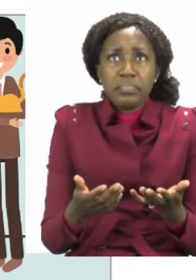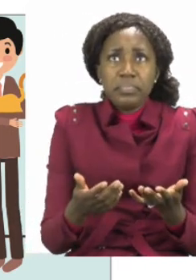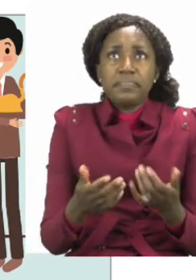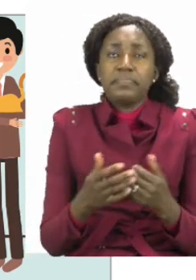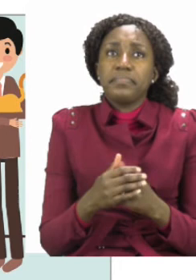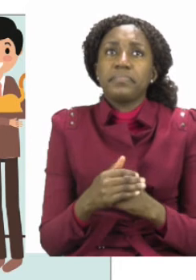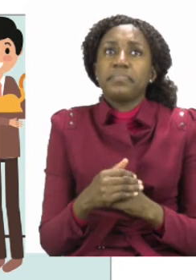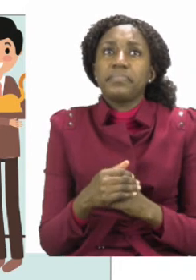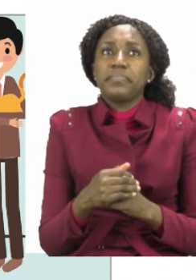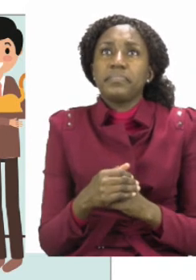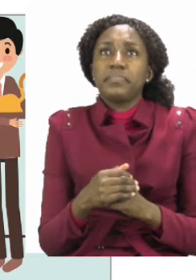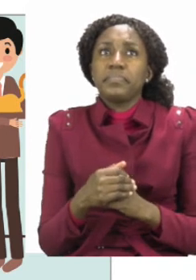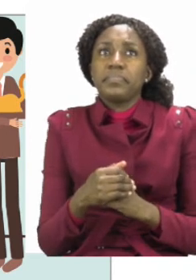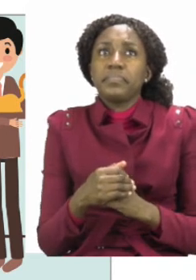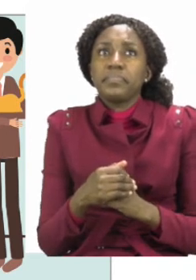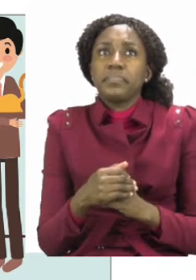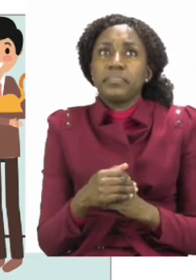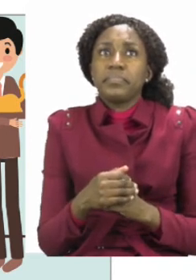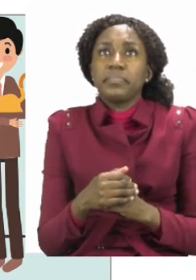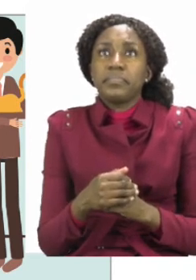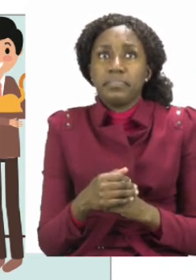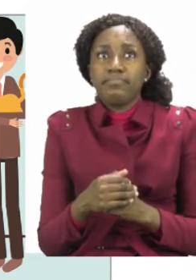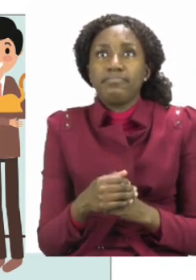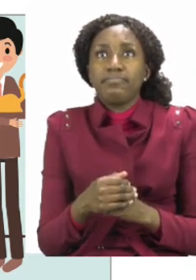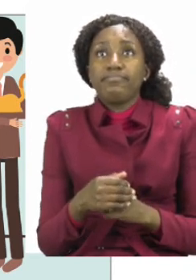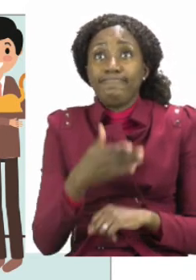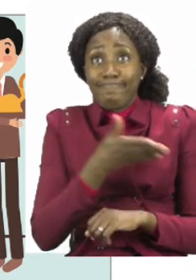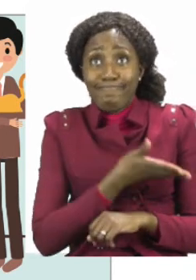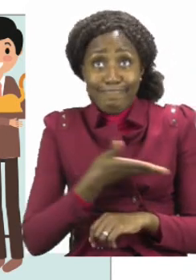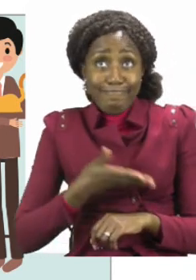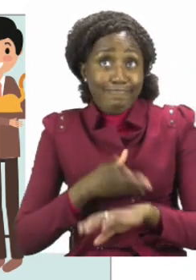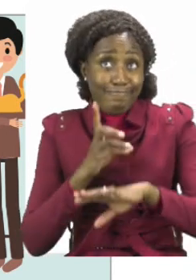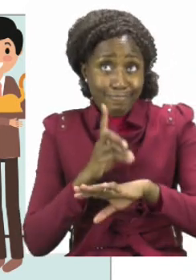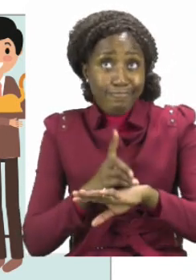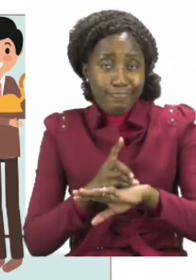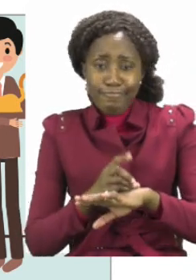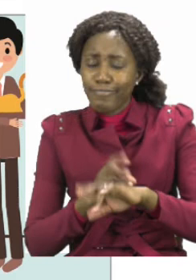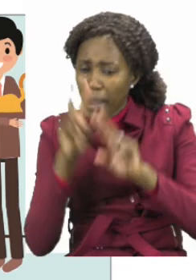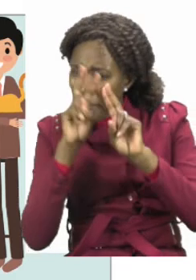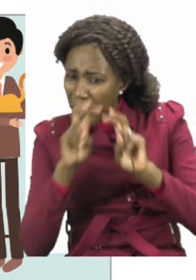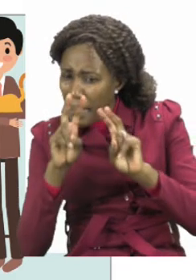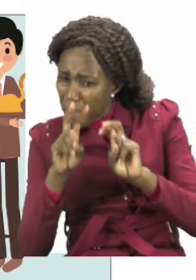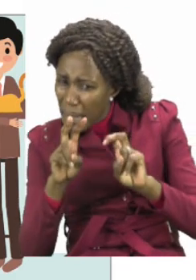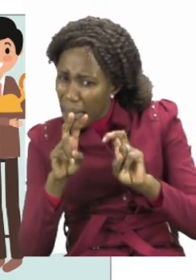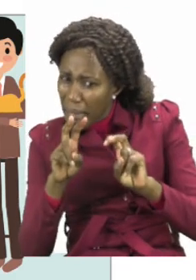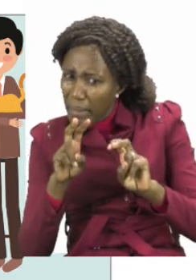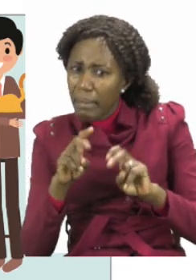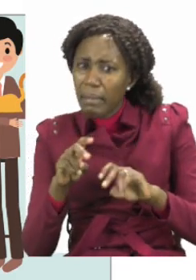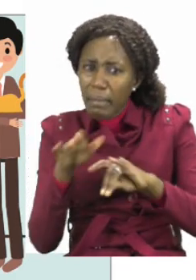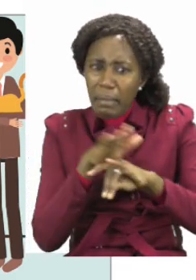examination room is where the vet will look at what is wrong with an